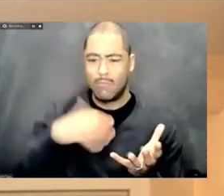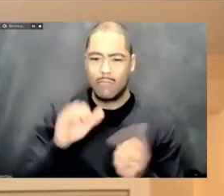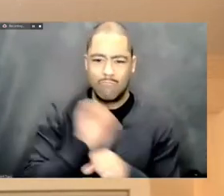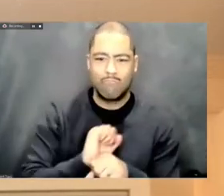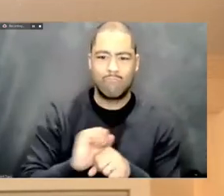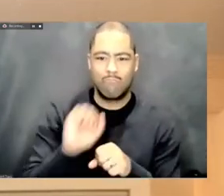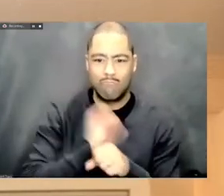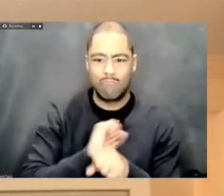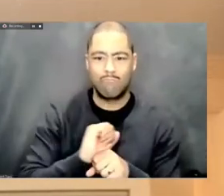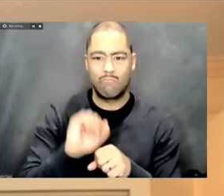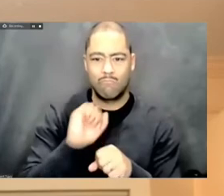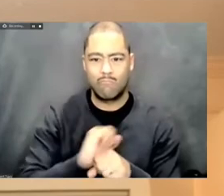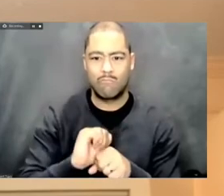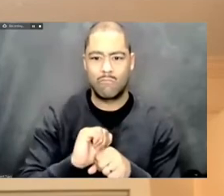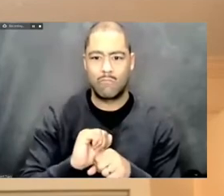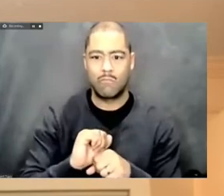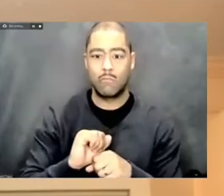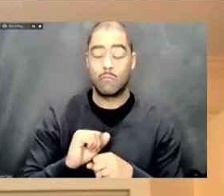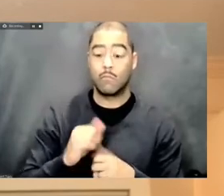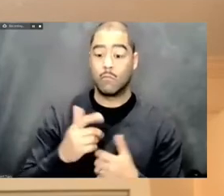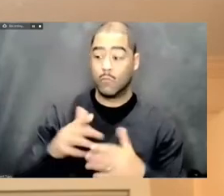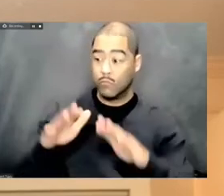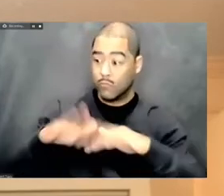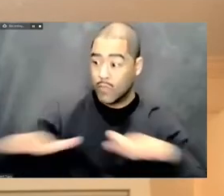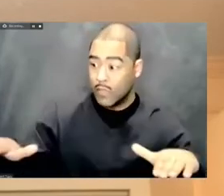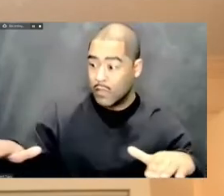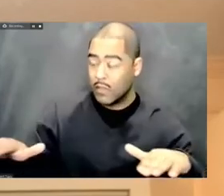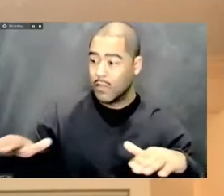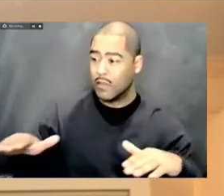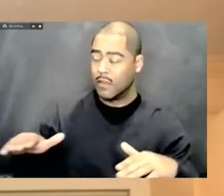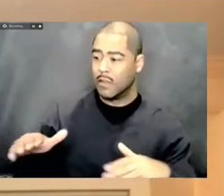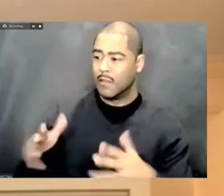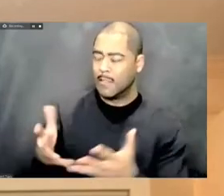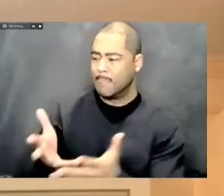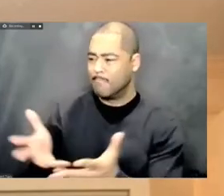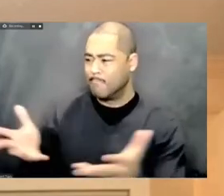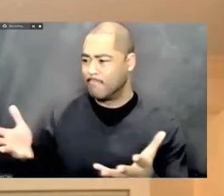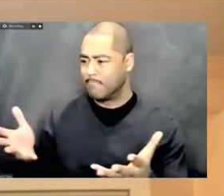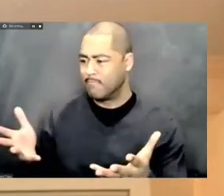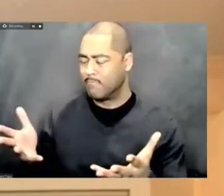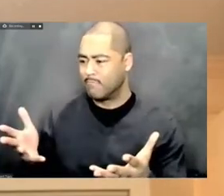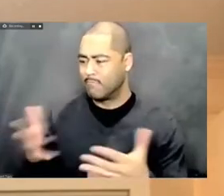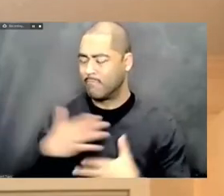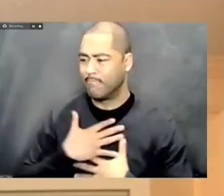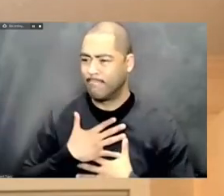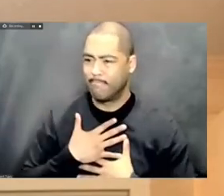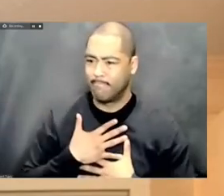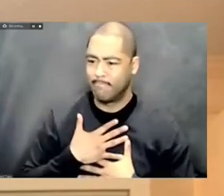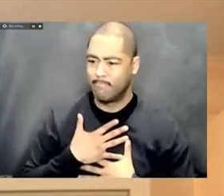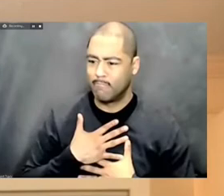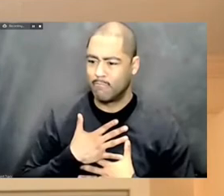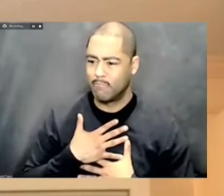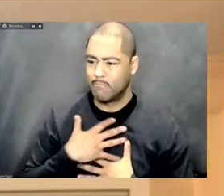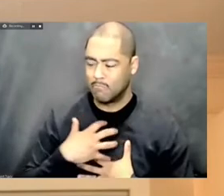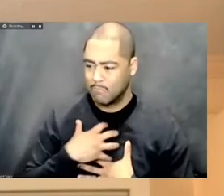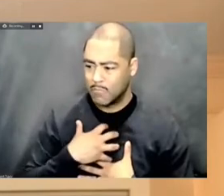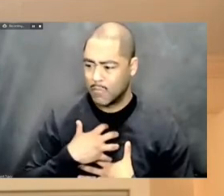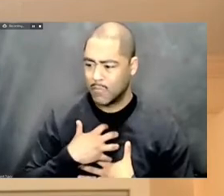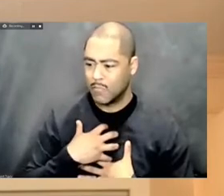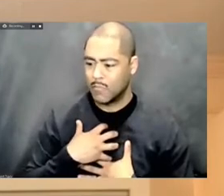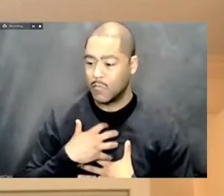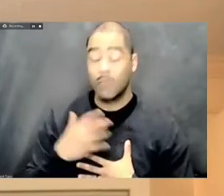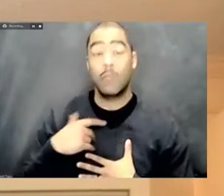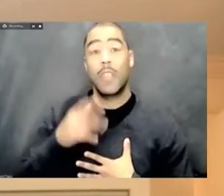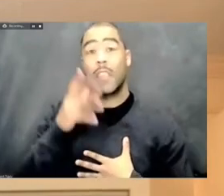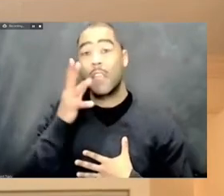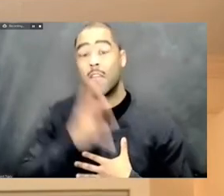For them, I complain. A farmer of dreams knows how to pretend.